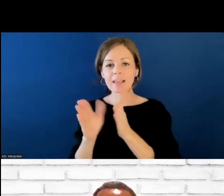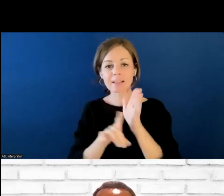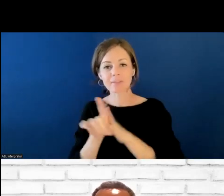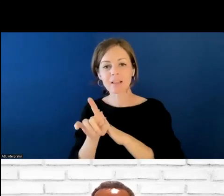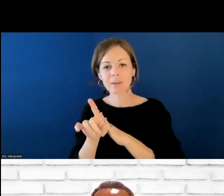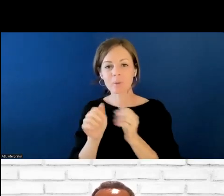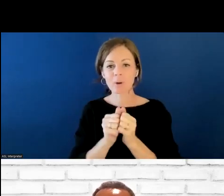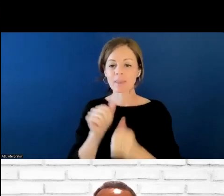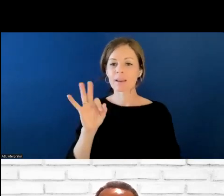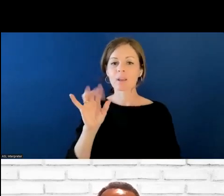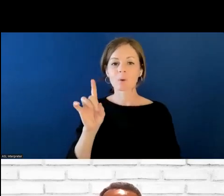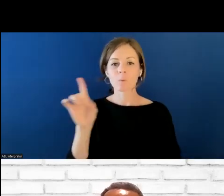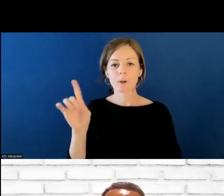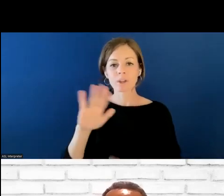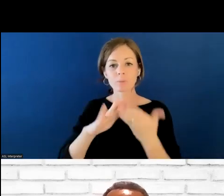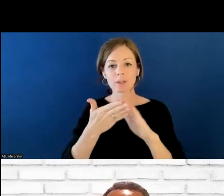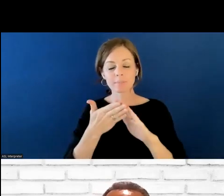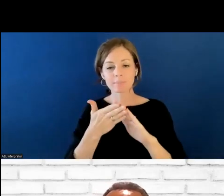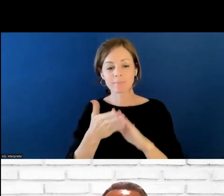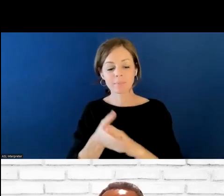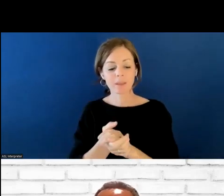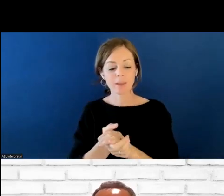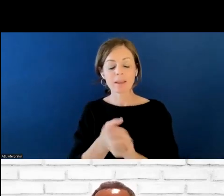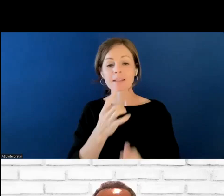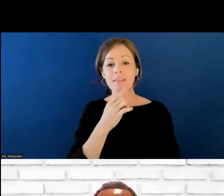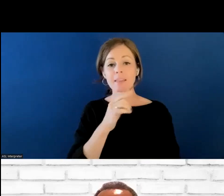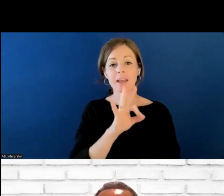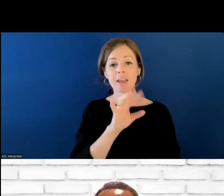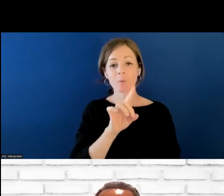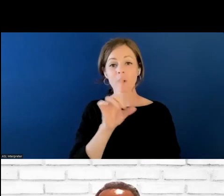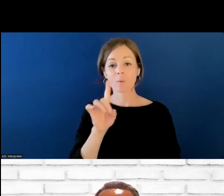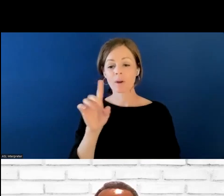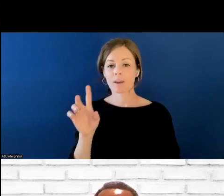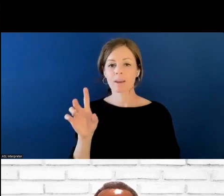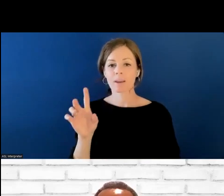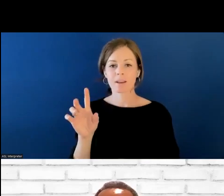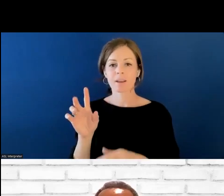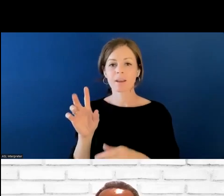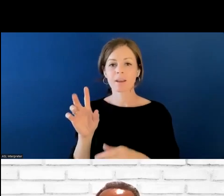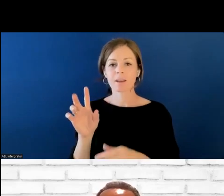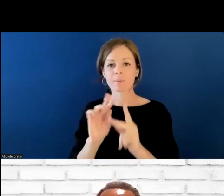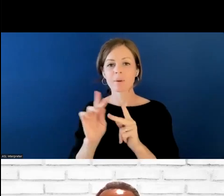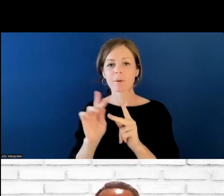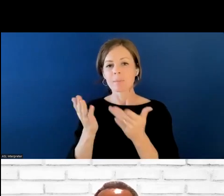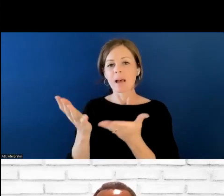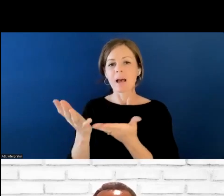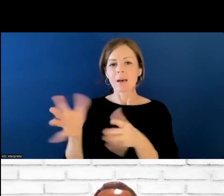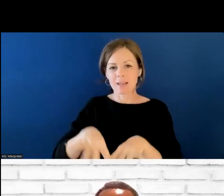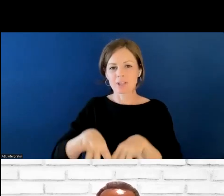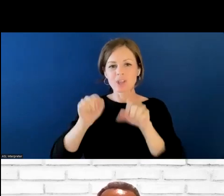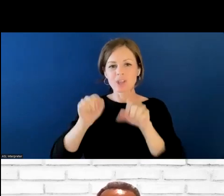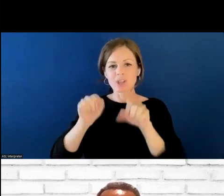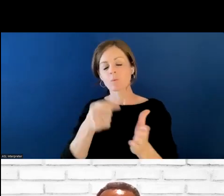community. They said that the 911 veterans made clear that full adoption of this kind of service requires a massive